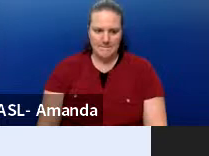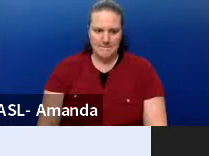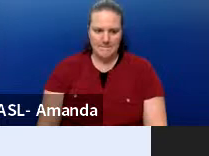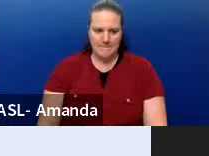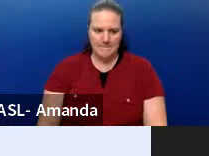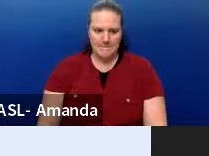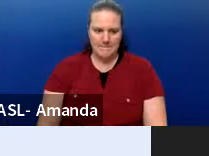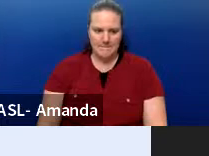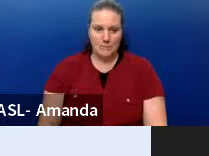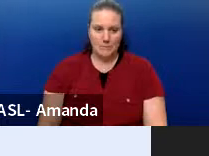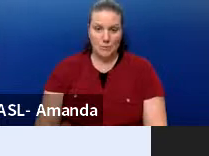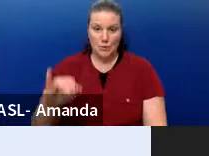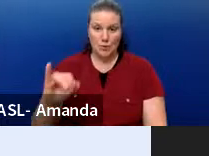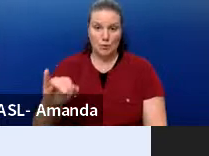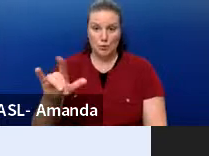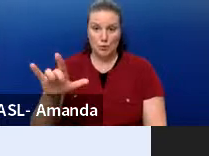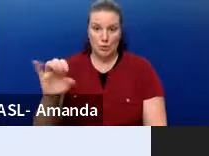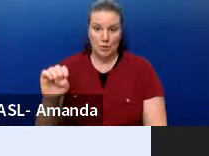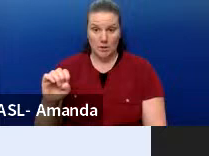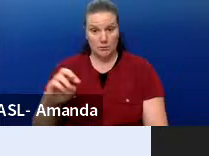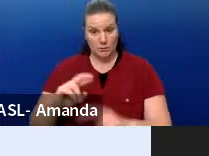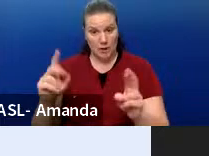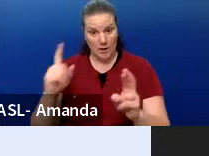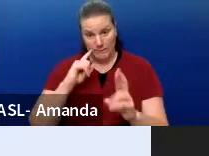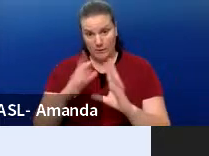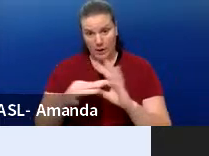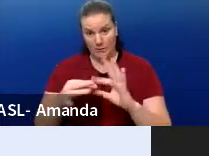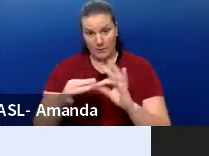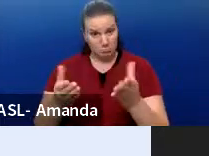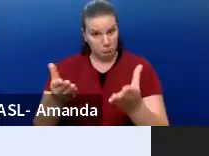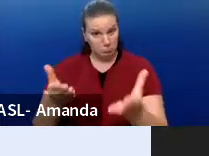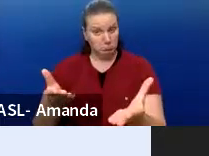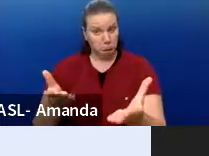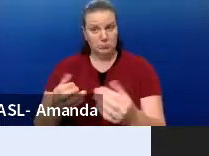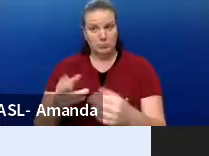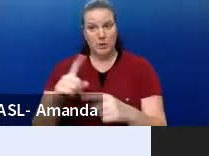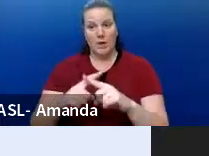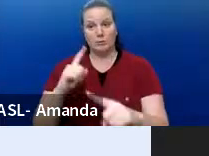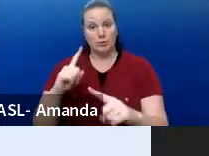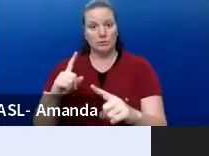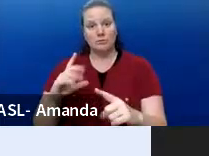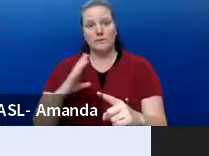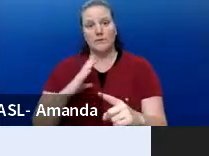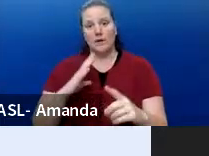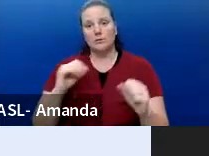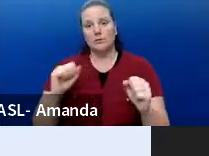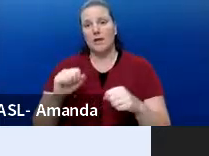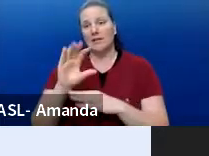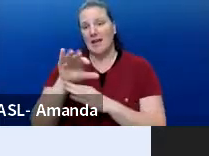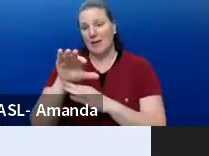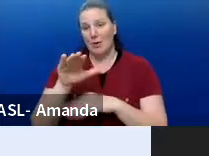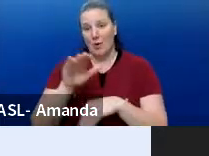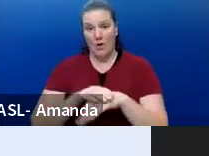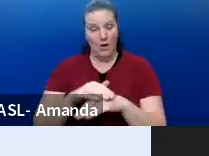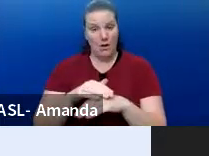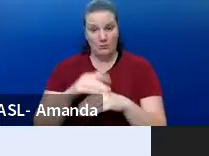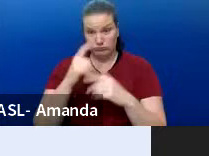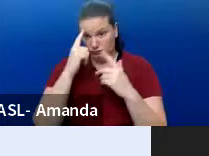And Julie, you are ready for public comment. If you want to go ahead and unmute, you're also welcome to come on camera.